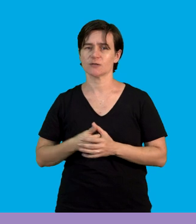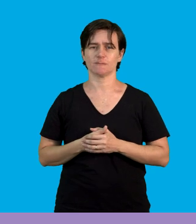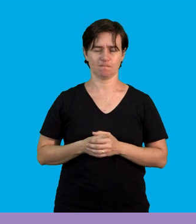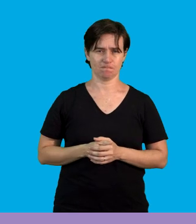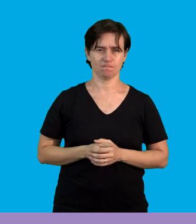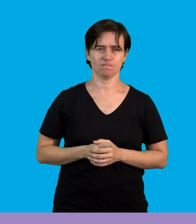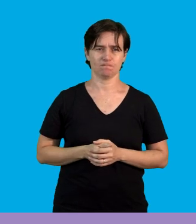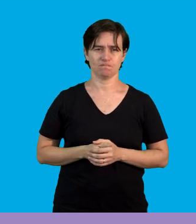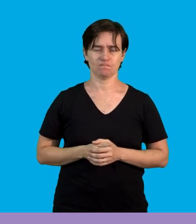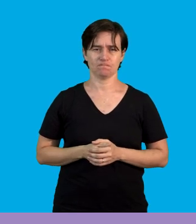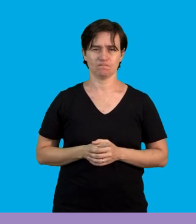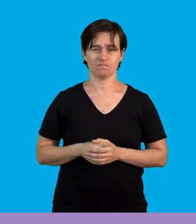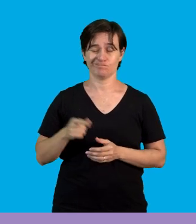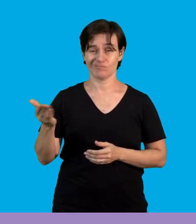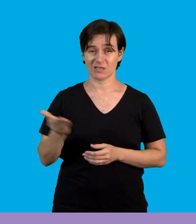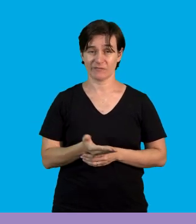125,000